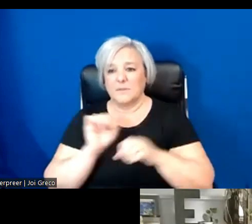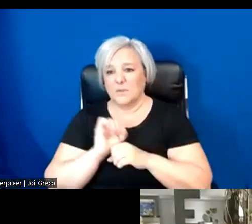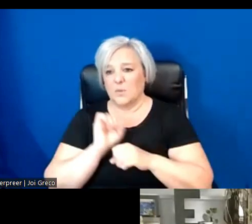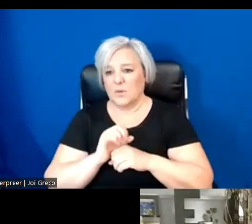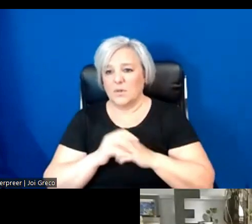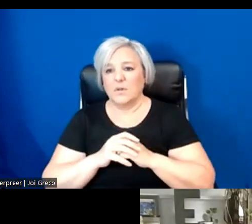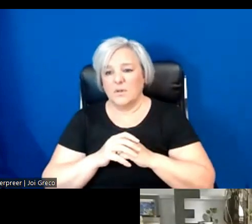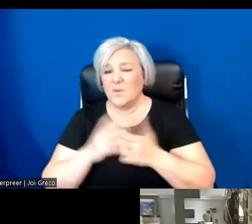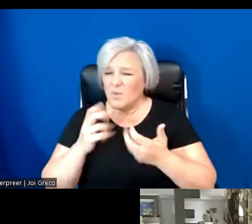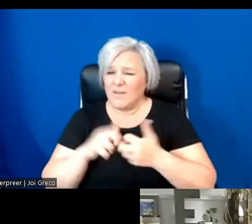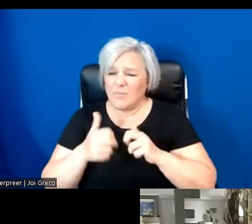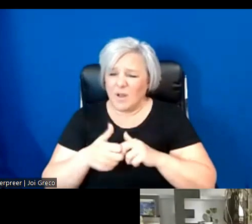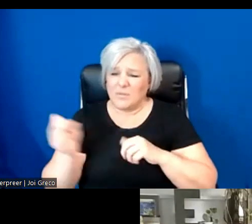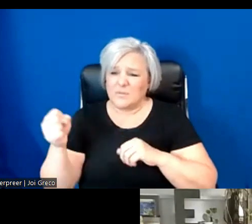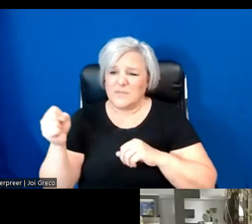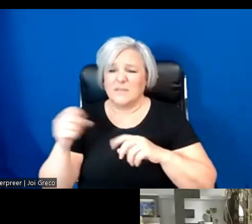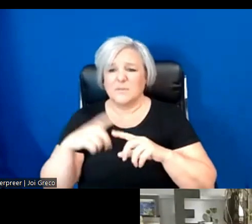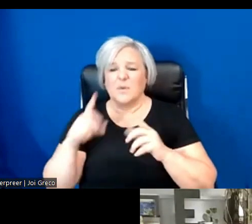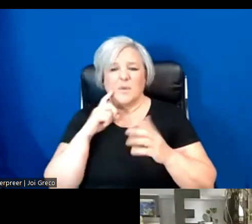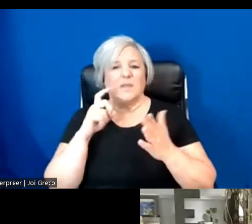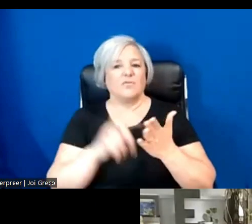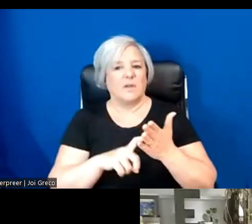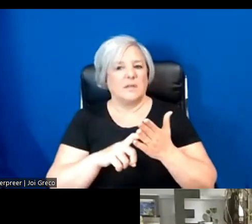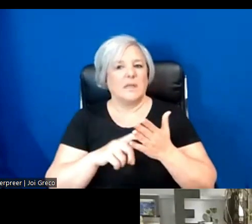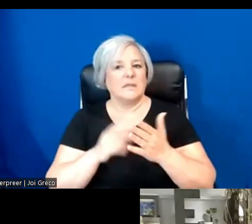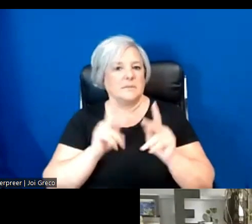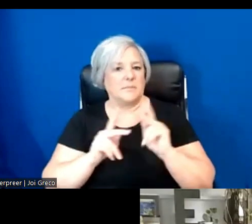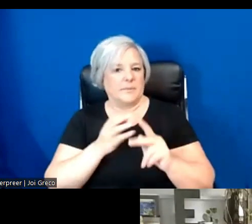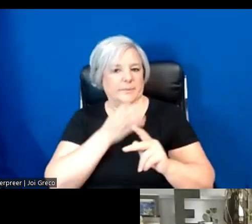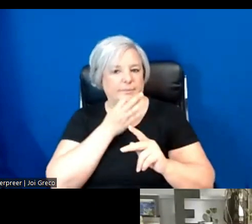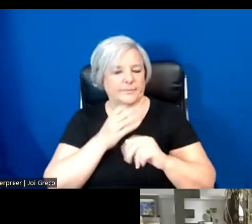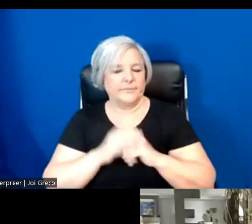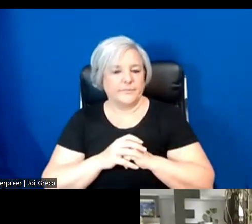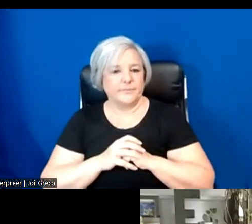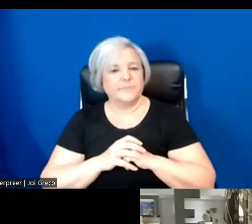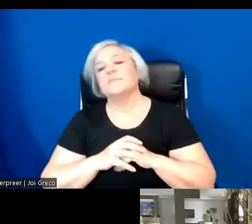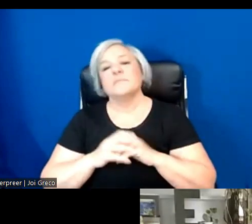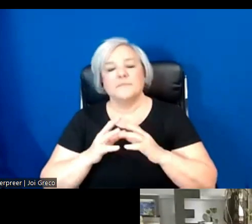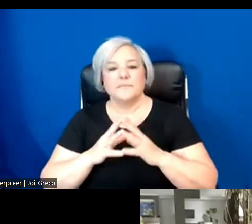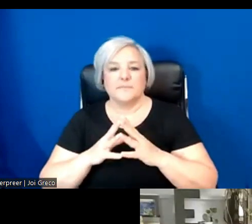to have problems, but at least we can recognize people's expertise at the table.